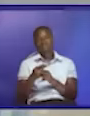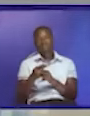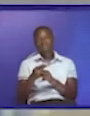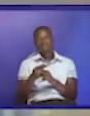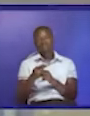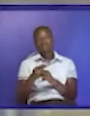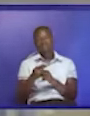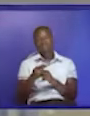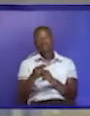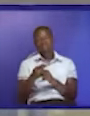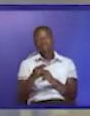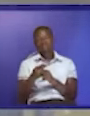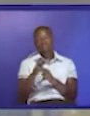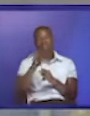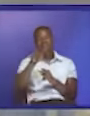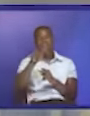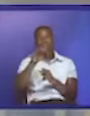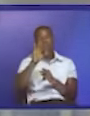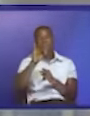Kofi,